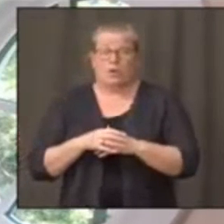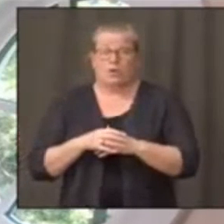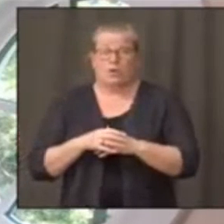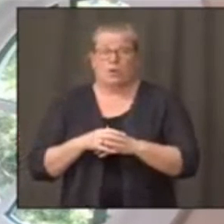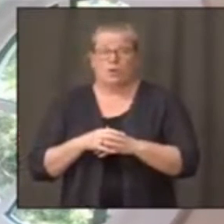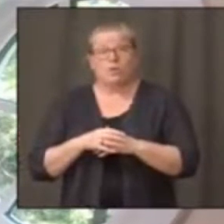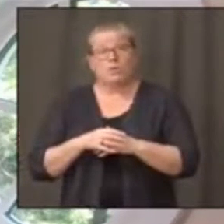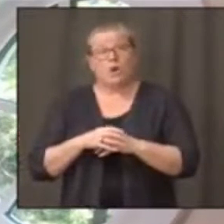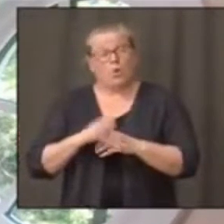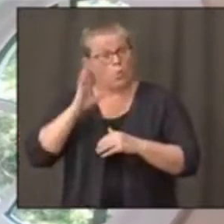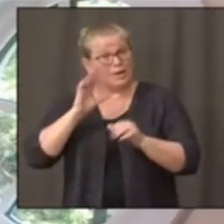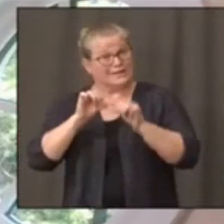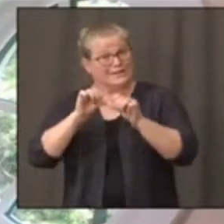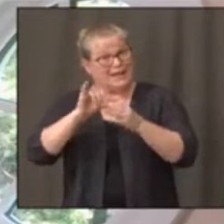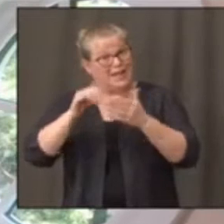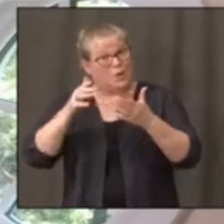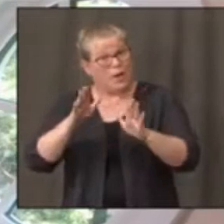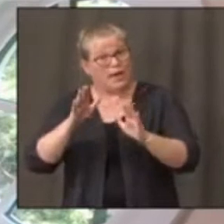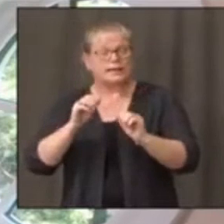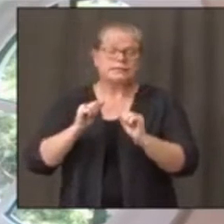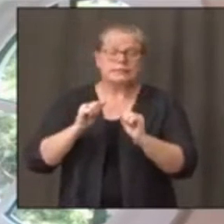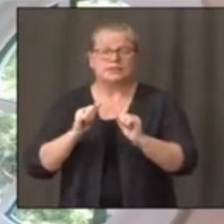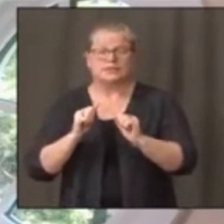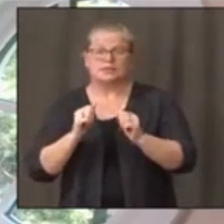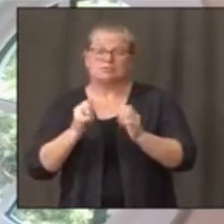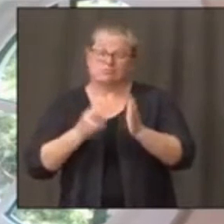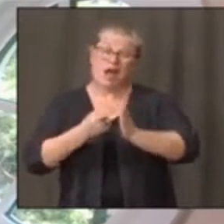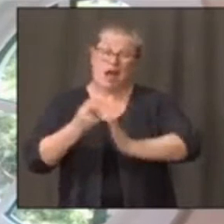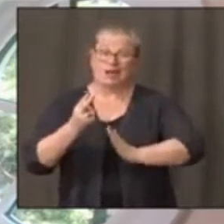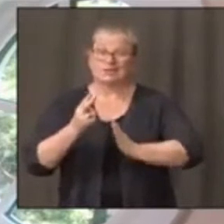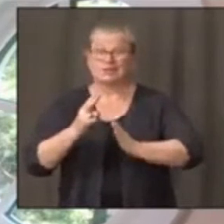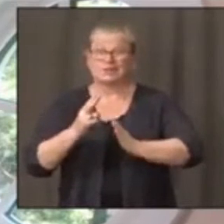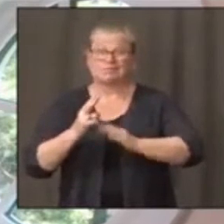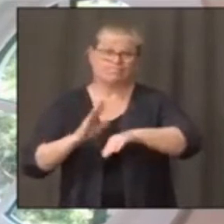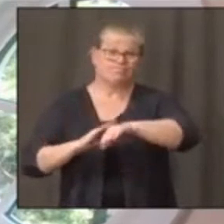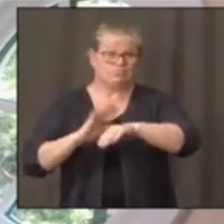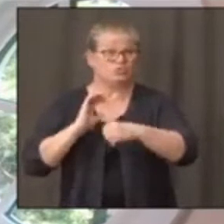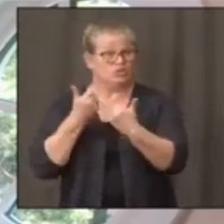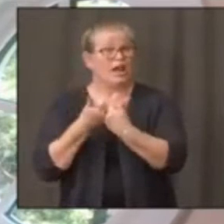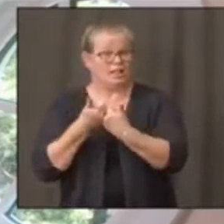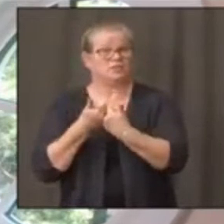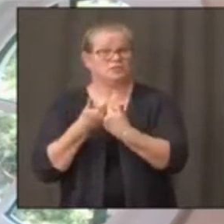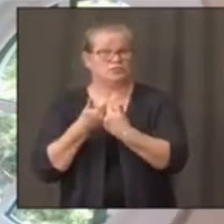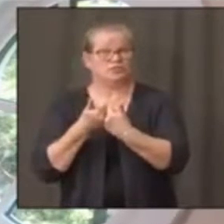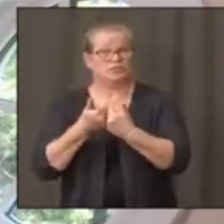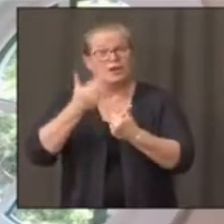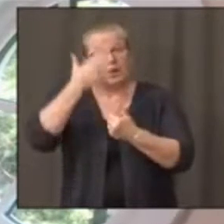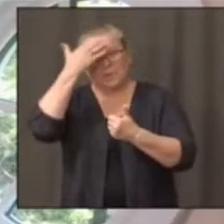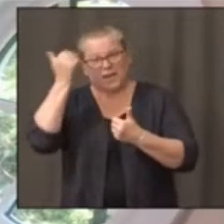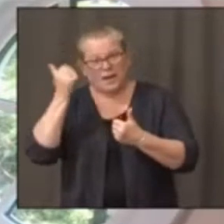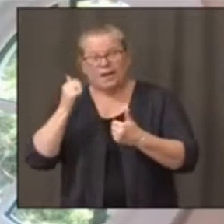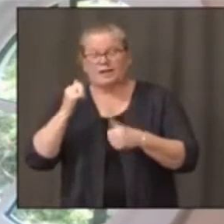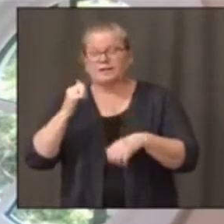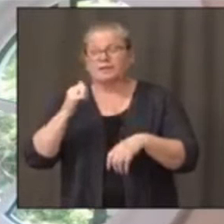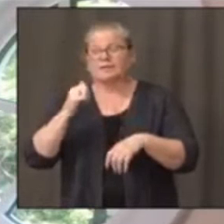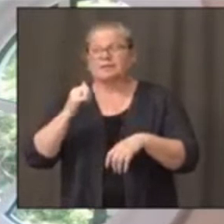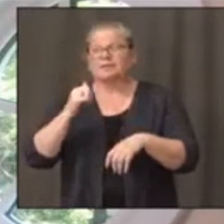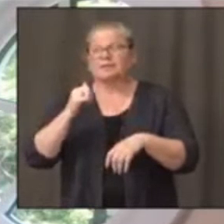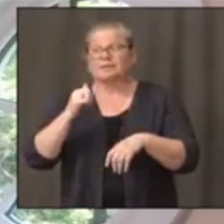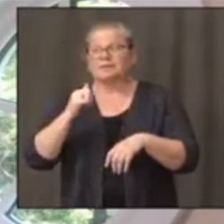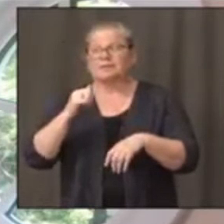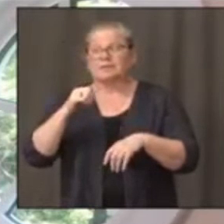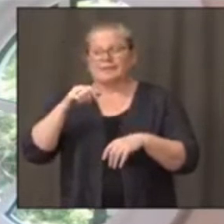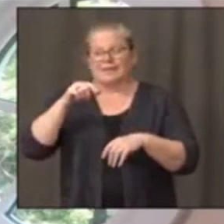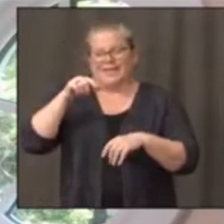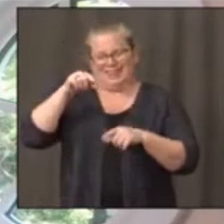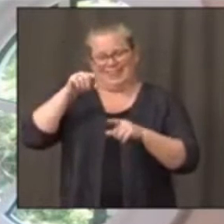going to stay that way? I think it's going to be challenging for a state that has as much movement in and out as this region does,